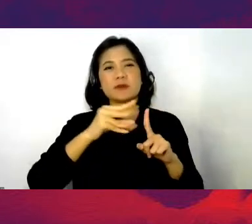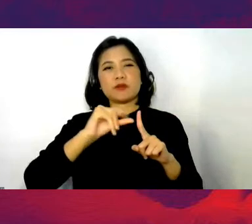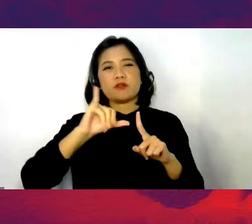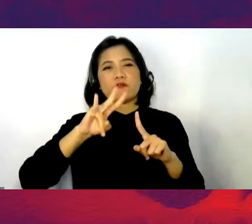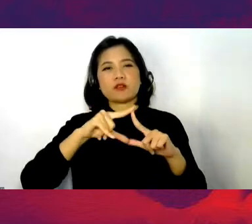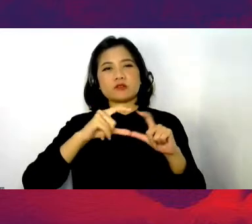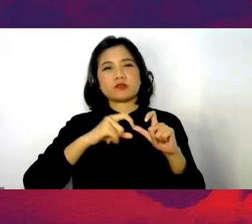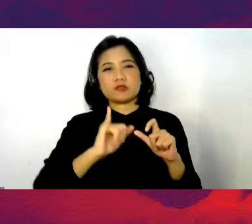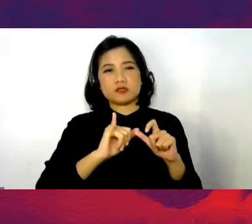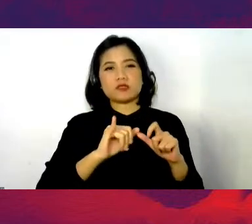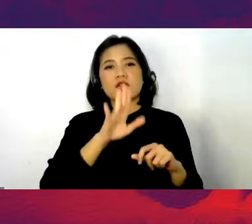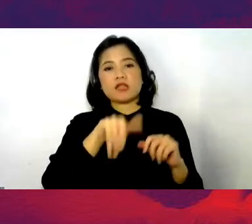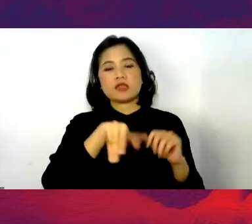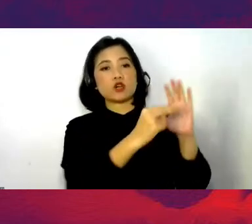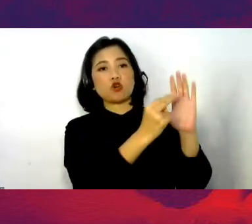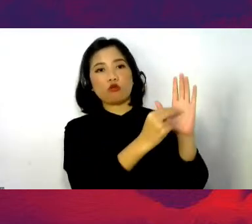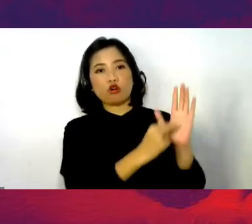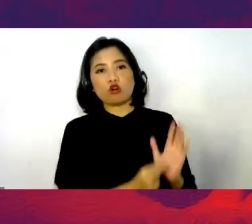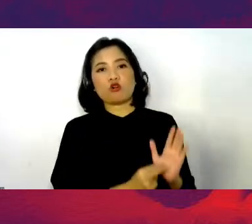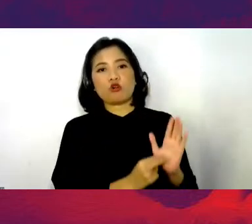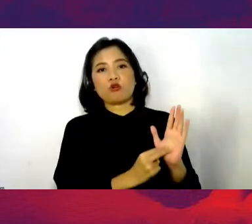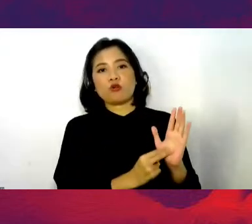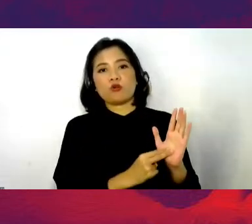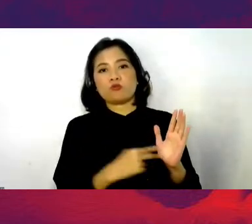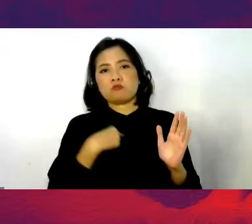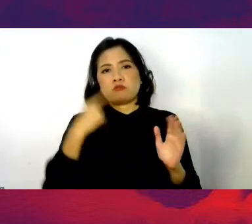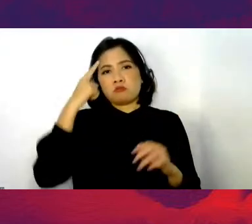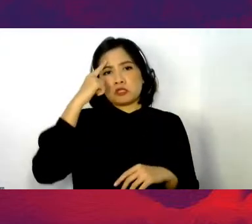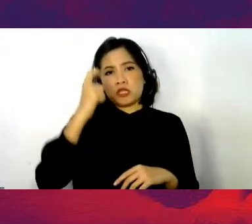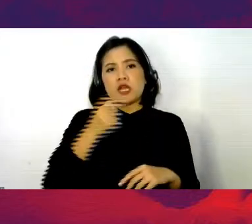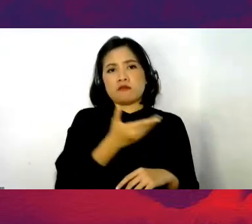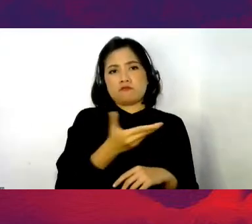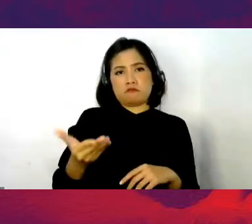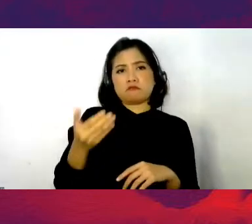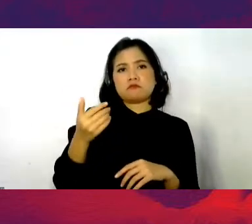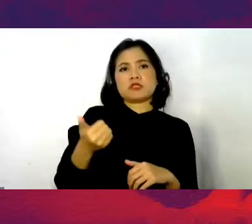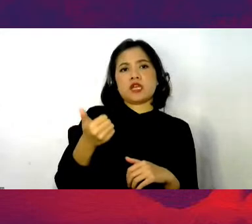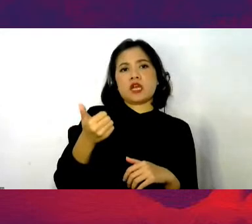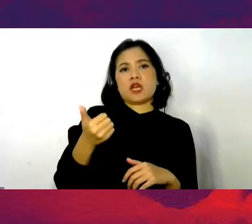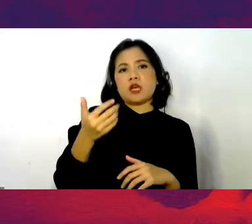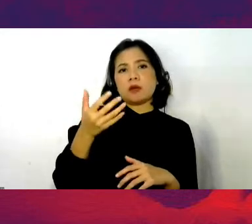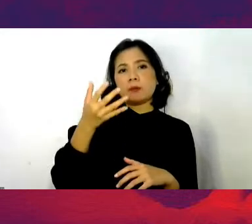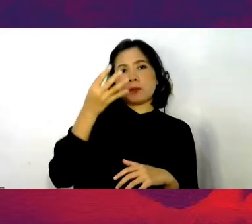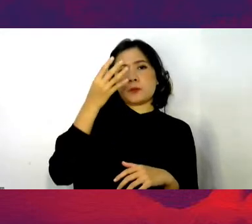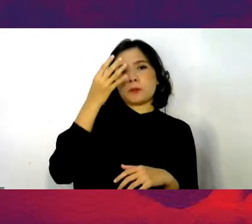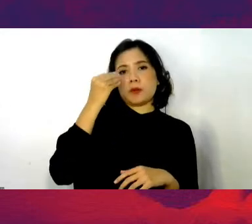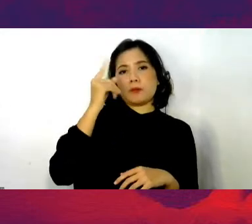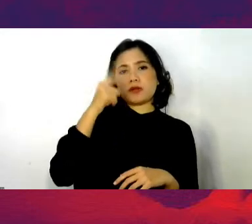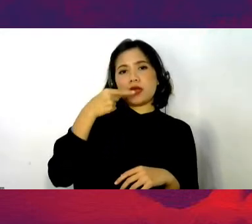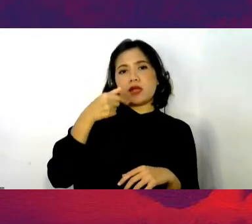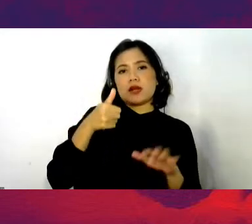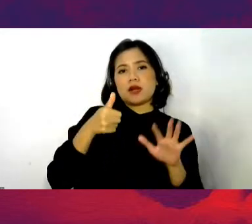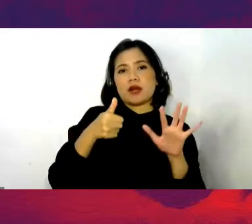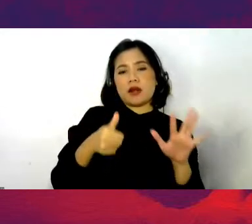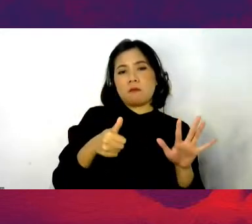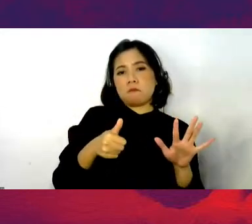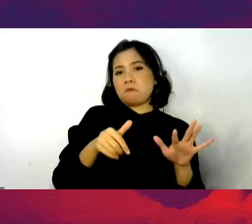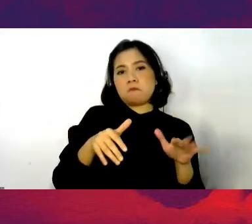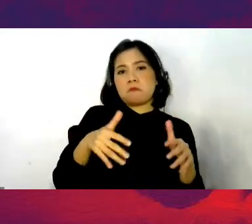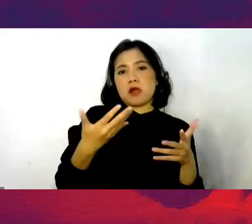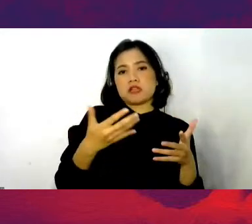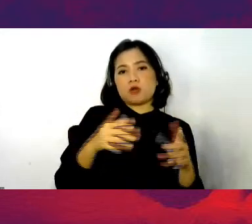that third person here is deprived in the first dimension, just like we saw. But it doesn't tell us who is poor. To